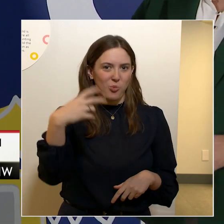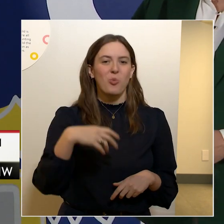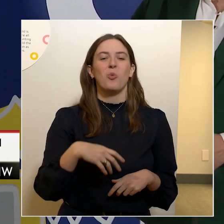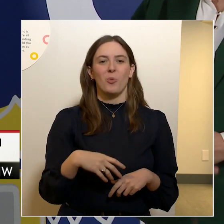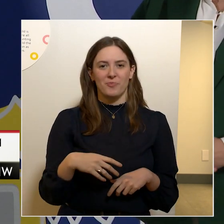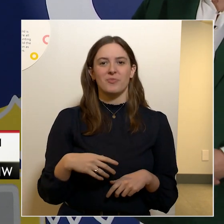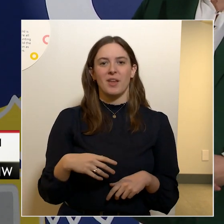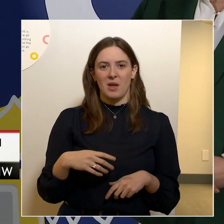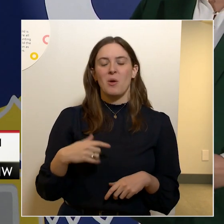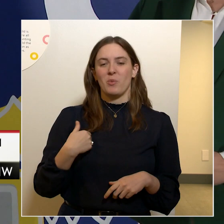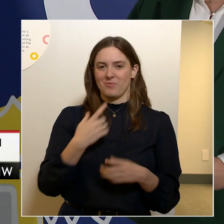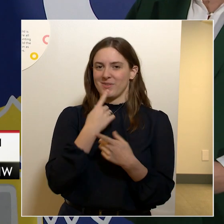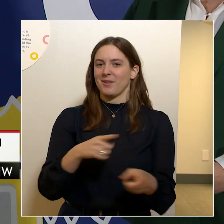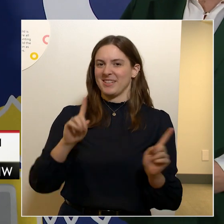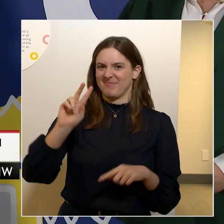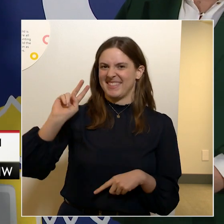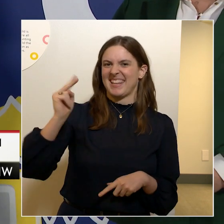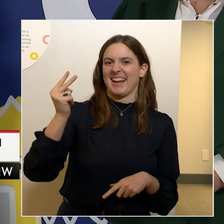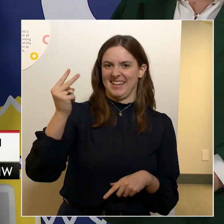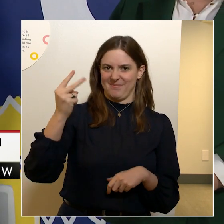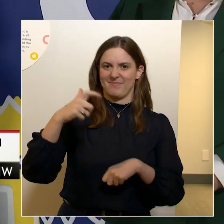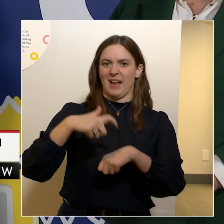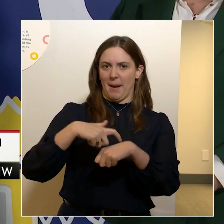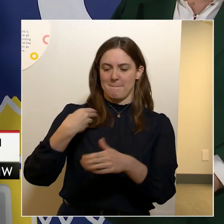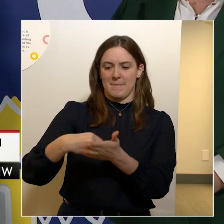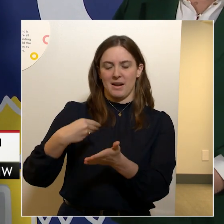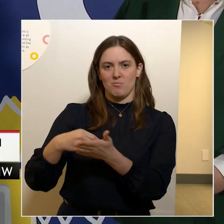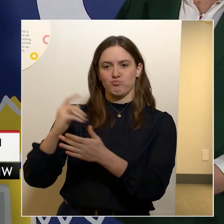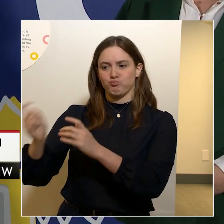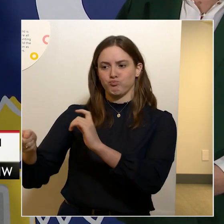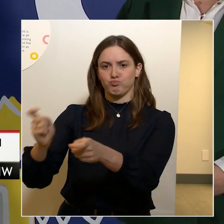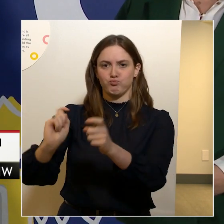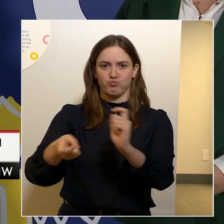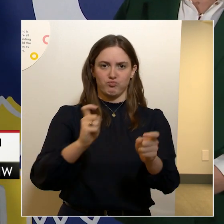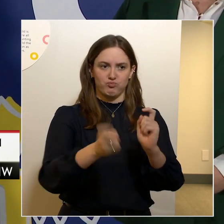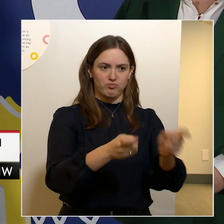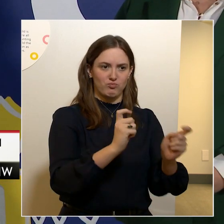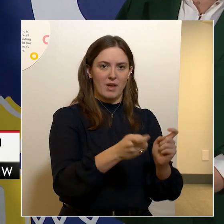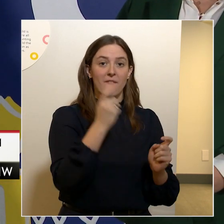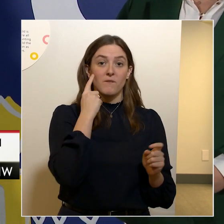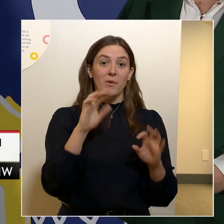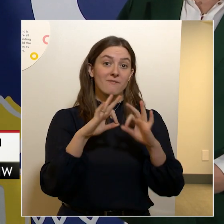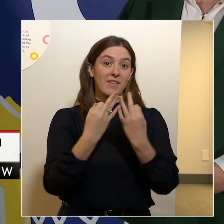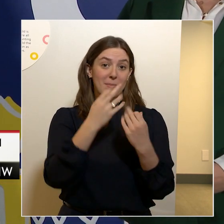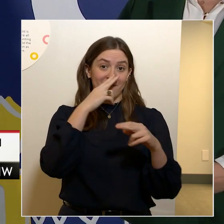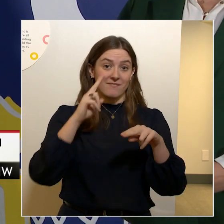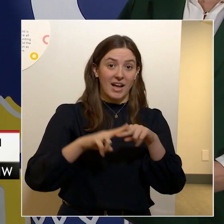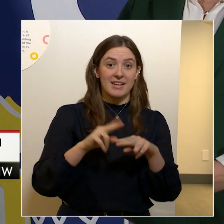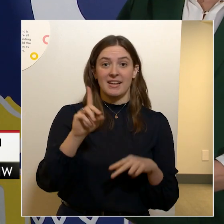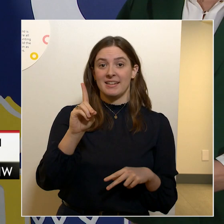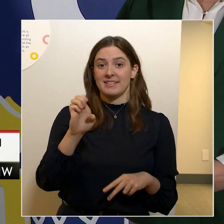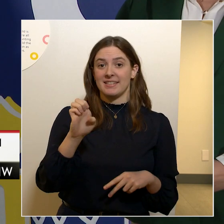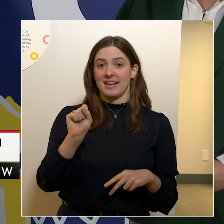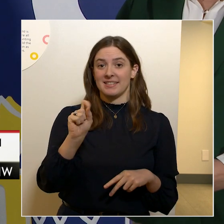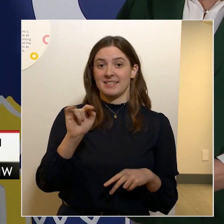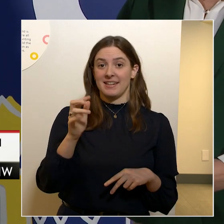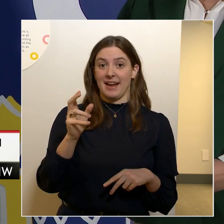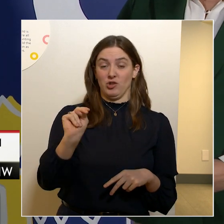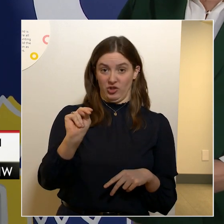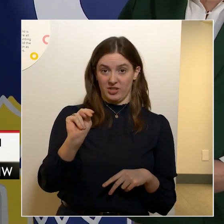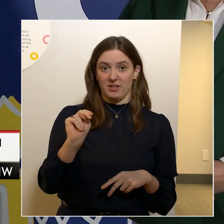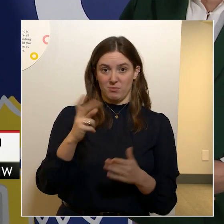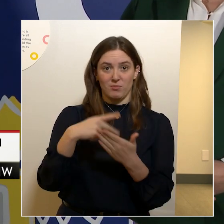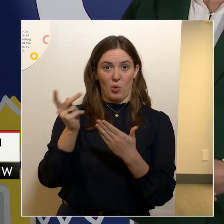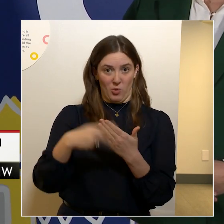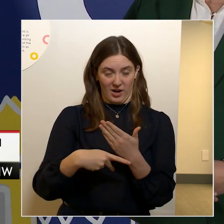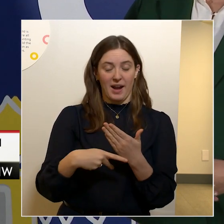our second round for the Family Fun Destinations. We want everybody who has a space, who has a